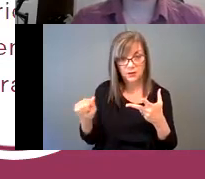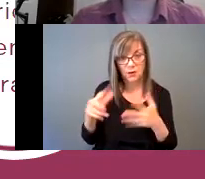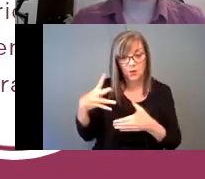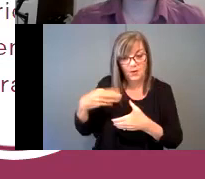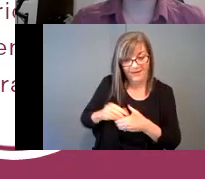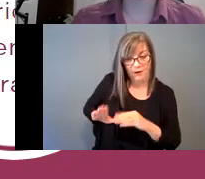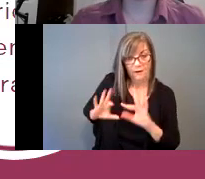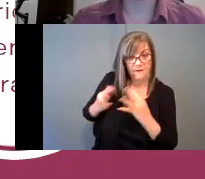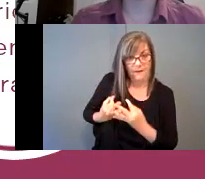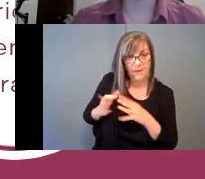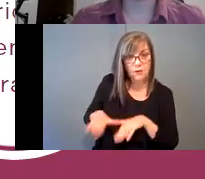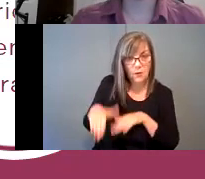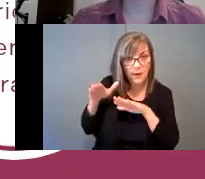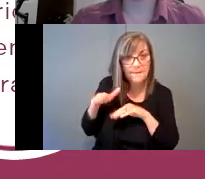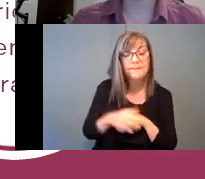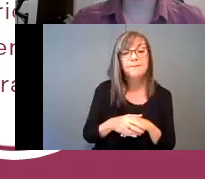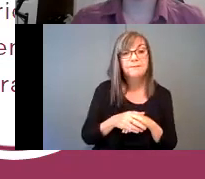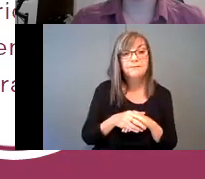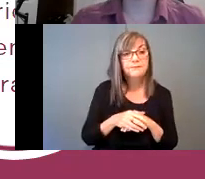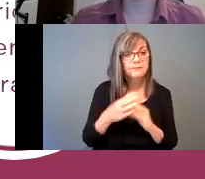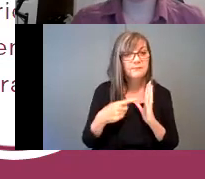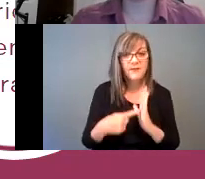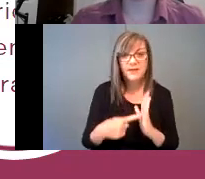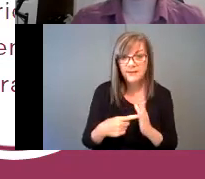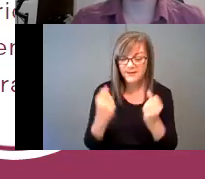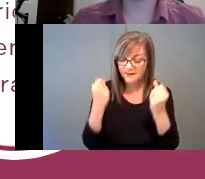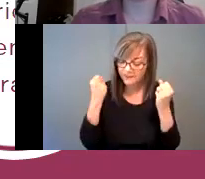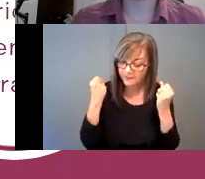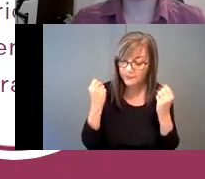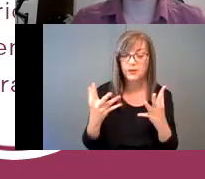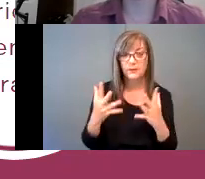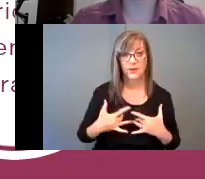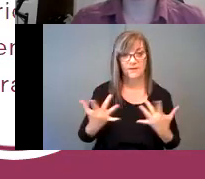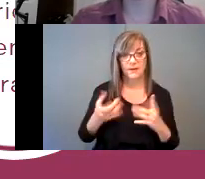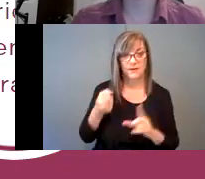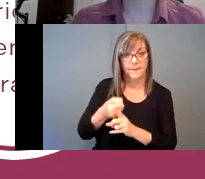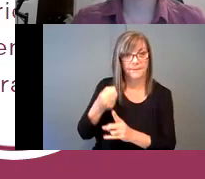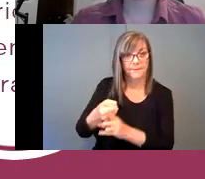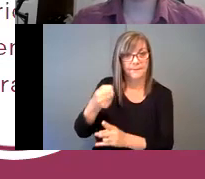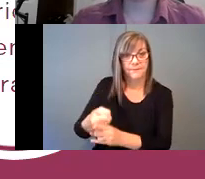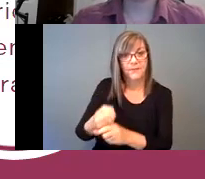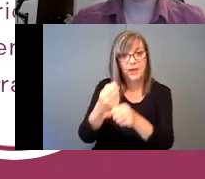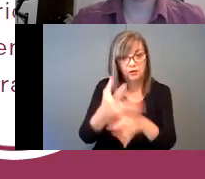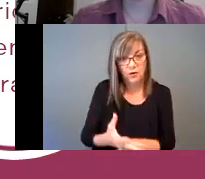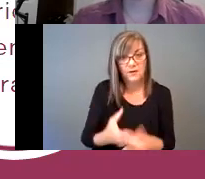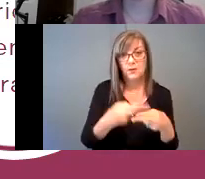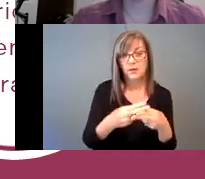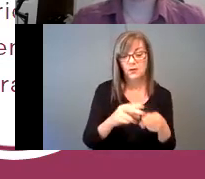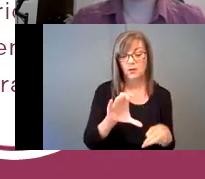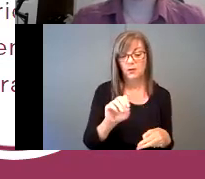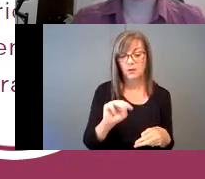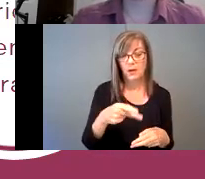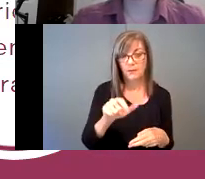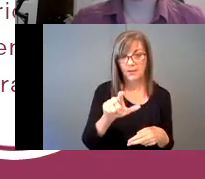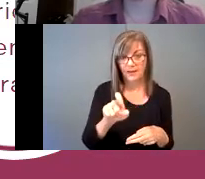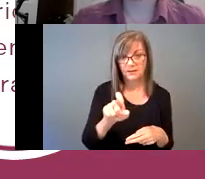would be examples of these multiple events that could be causing that complex trauma. We also know that